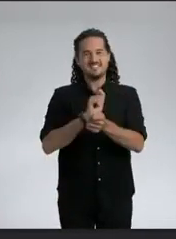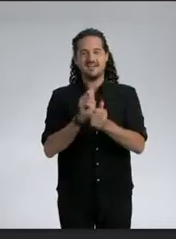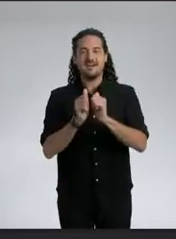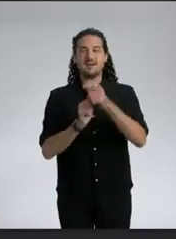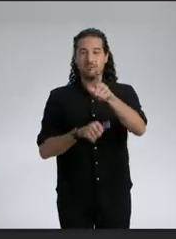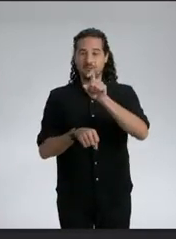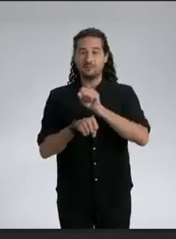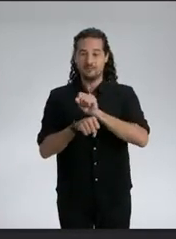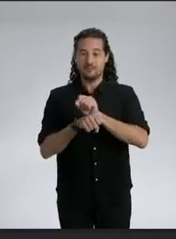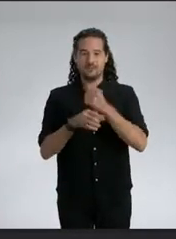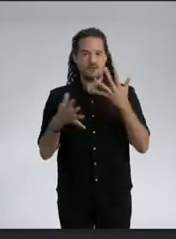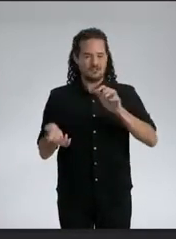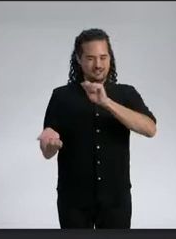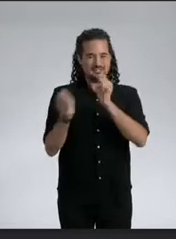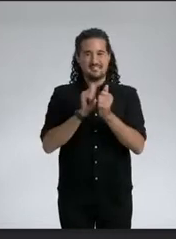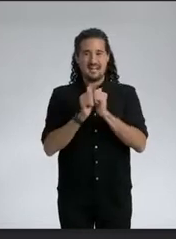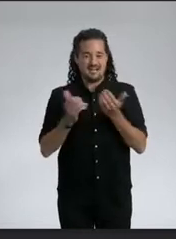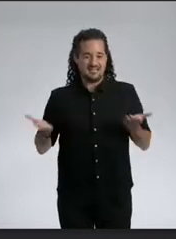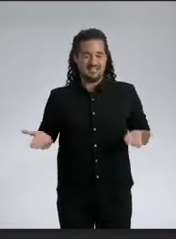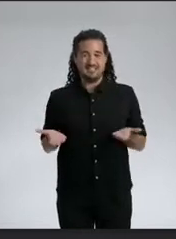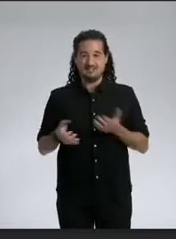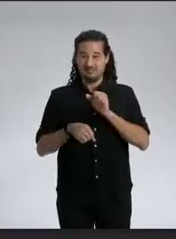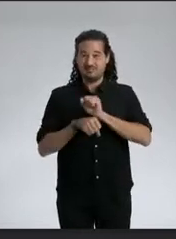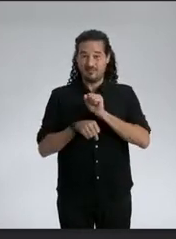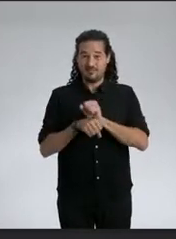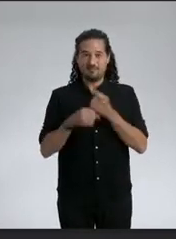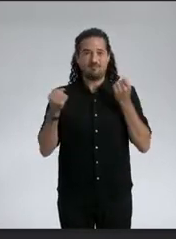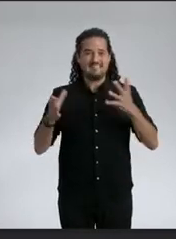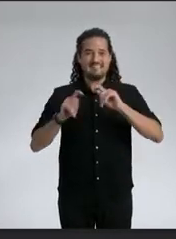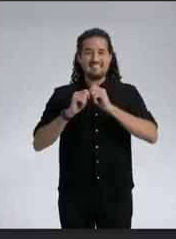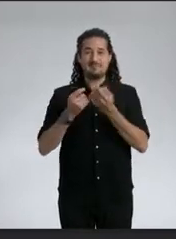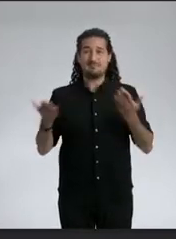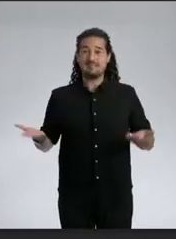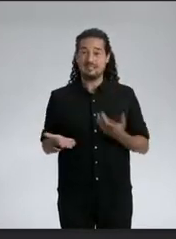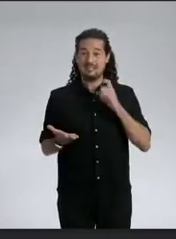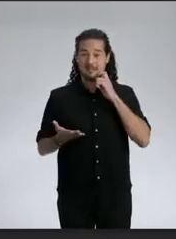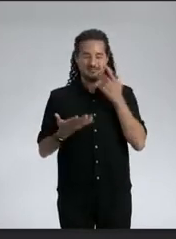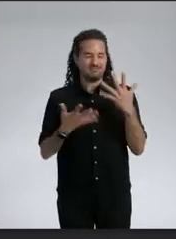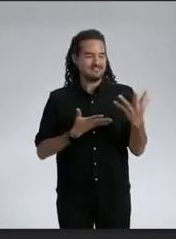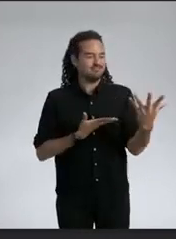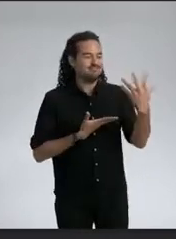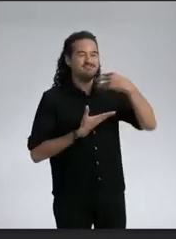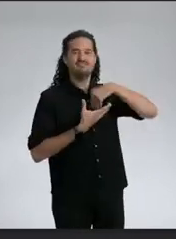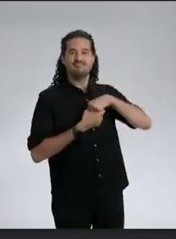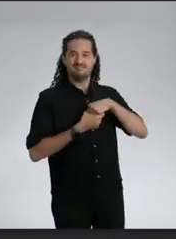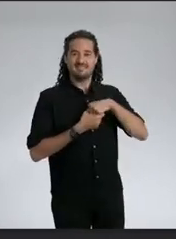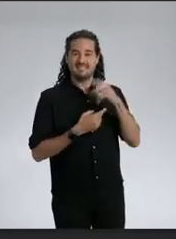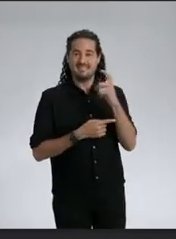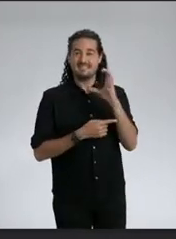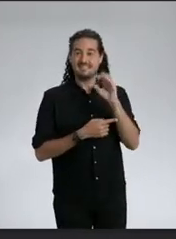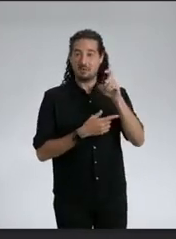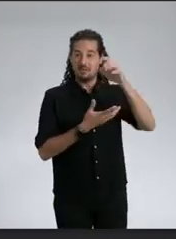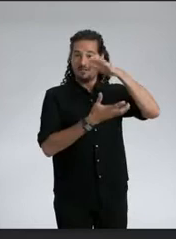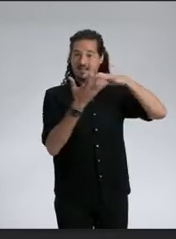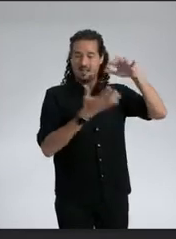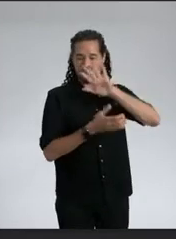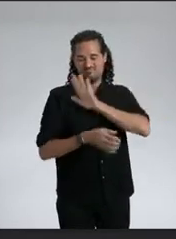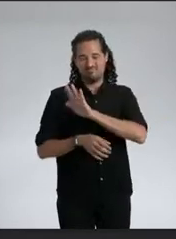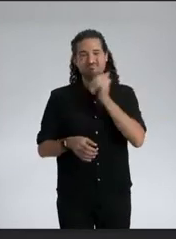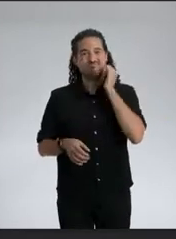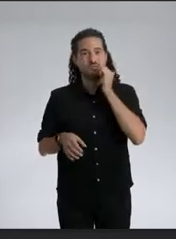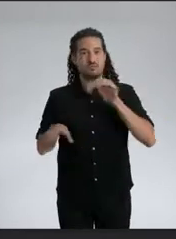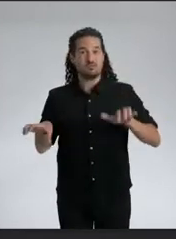the way we work. Many teams at Apple have incorporated Xcode Cloud into their development process, including the team